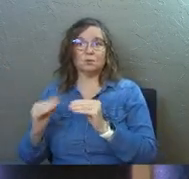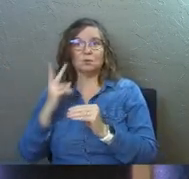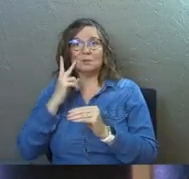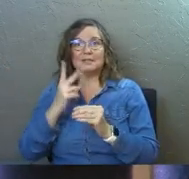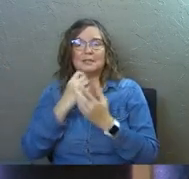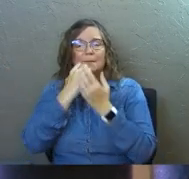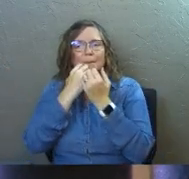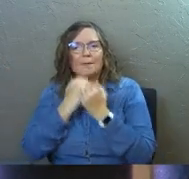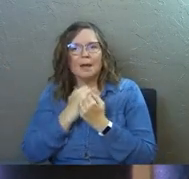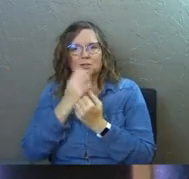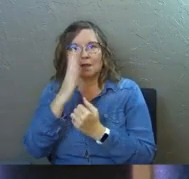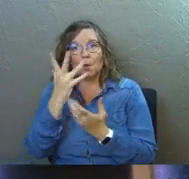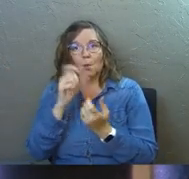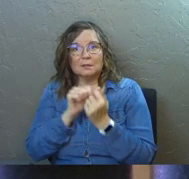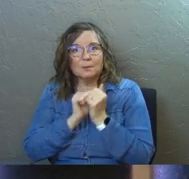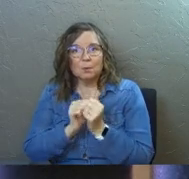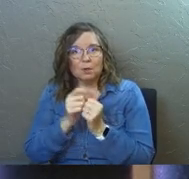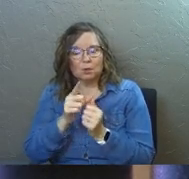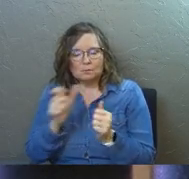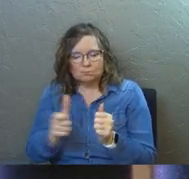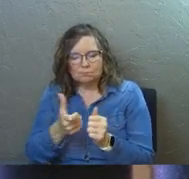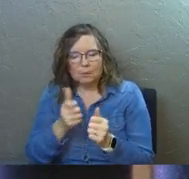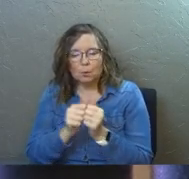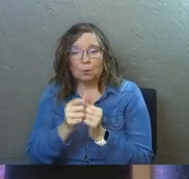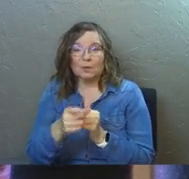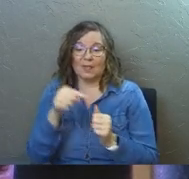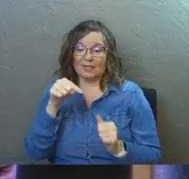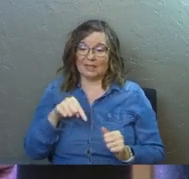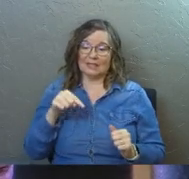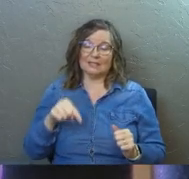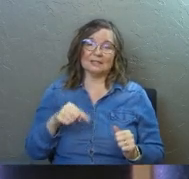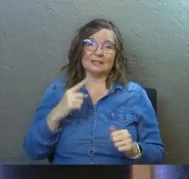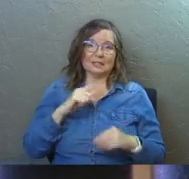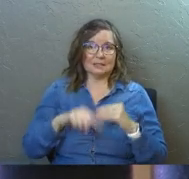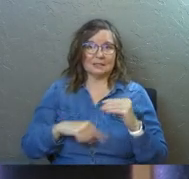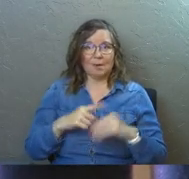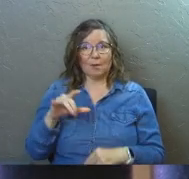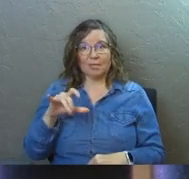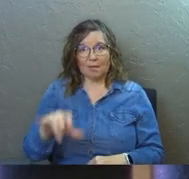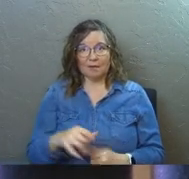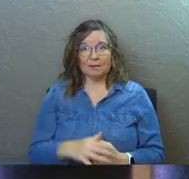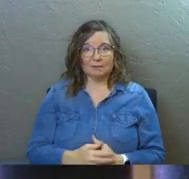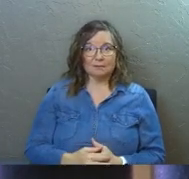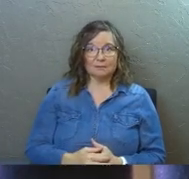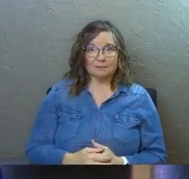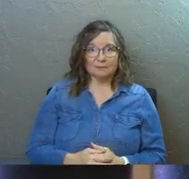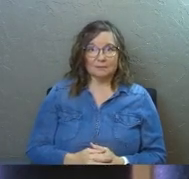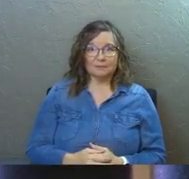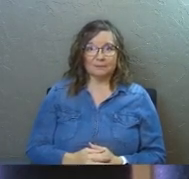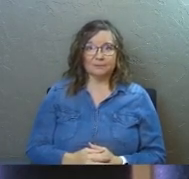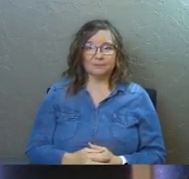wants to be with you? Because that's what this is all about.